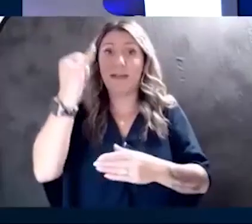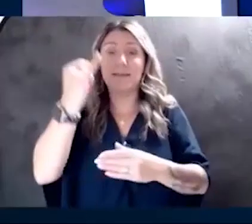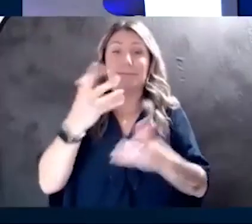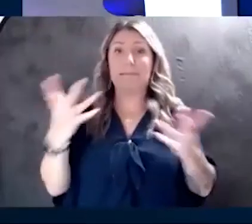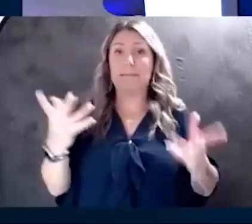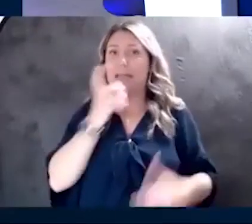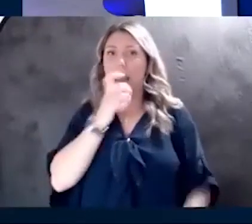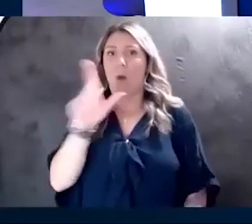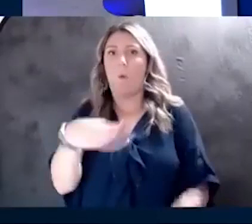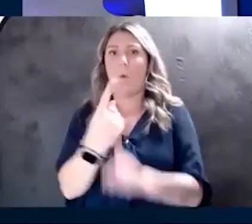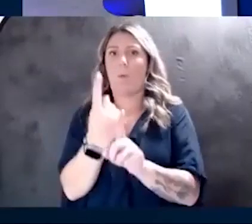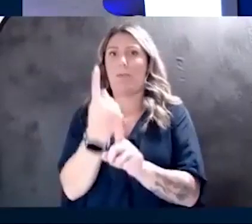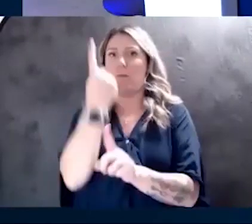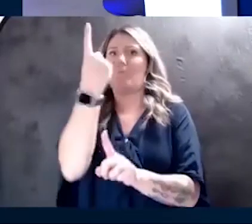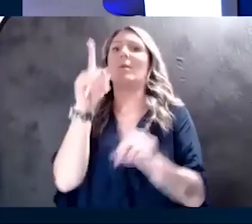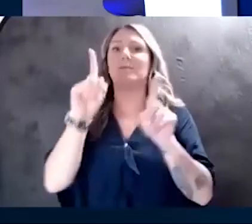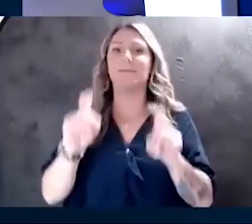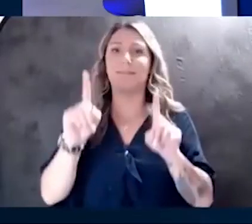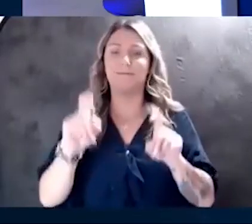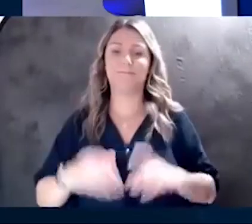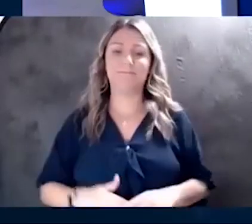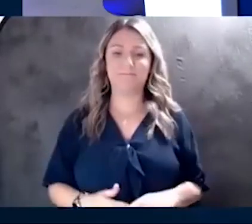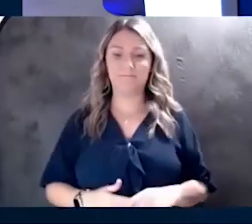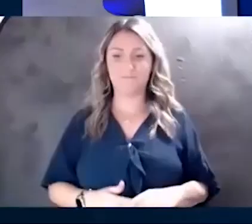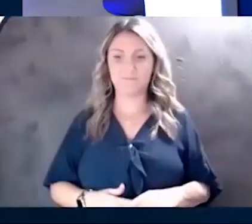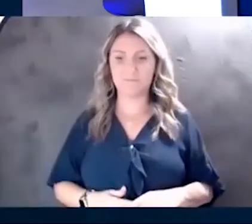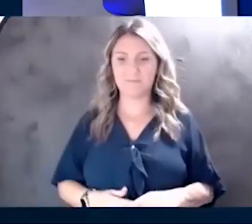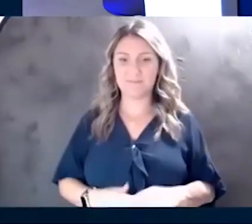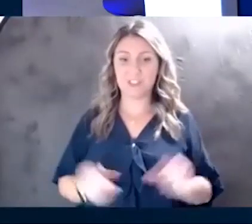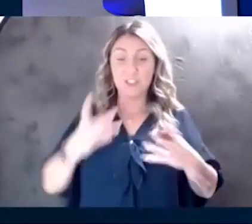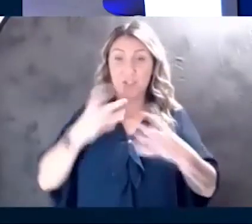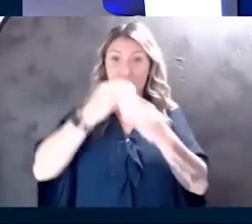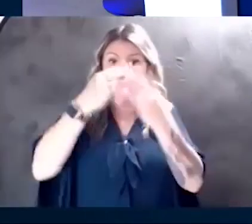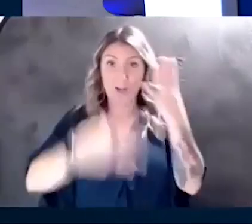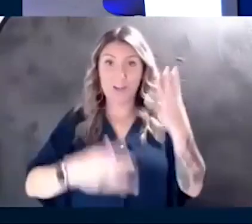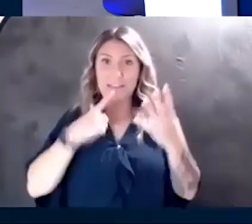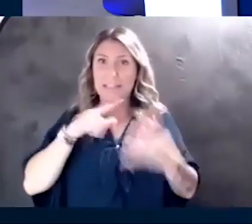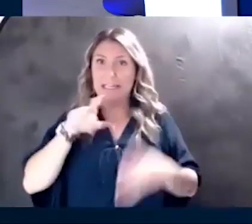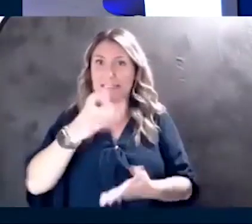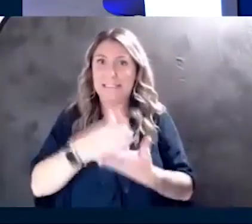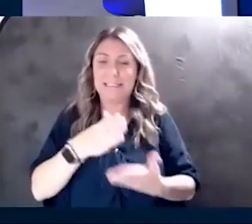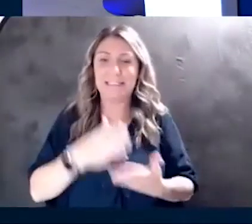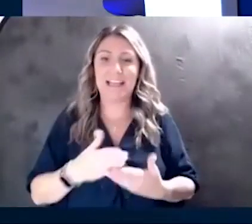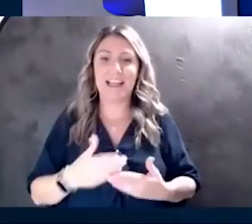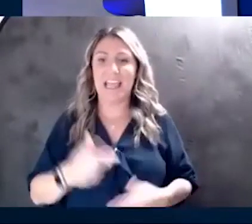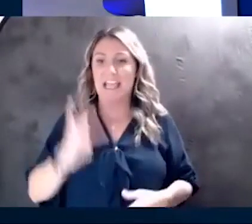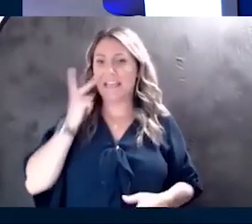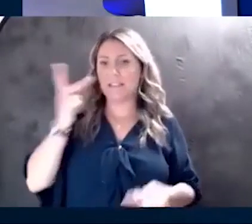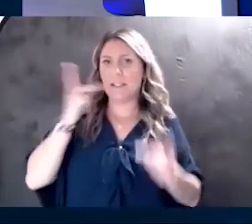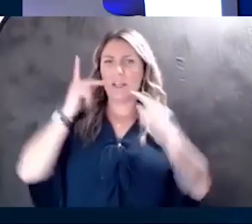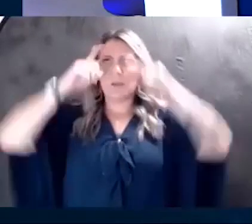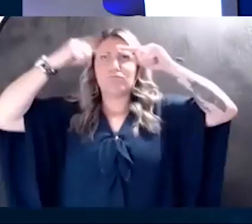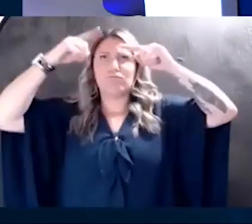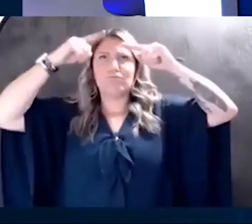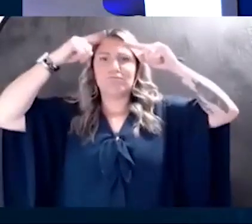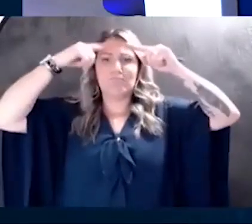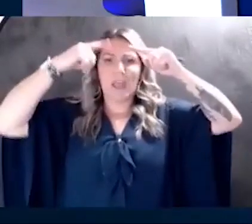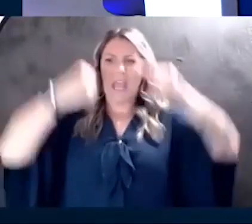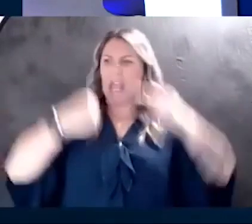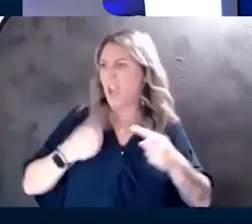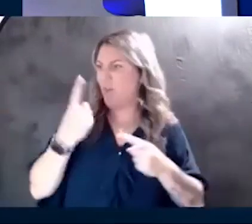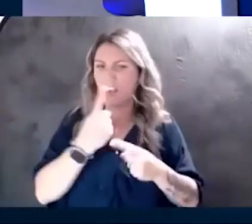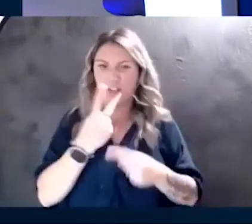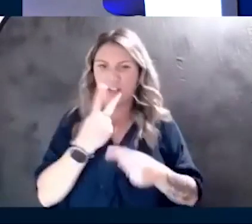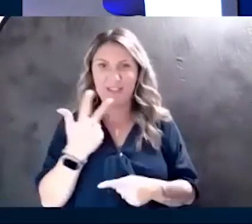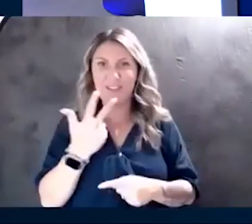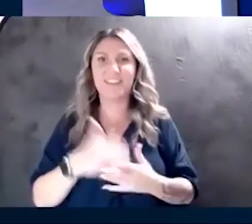So I have so many, but I'm going to stop. I know. I see you in there like going, okay, I got one, I got two, I got three. Okay, so just